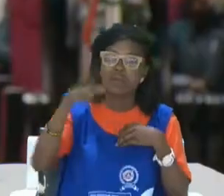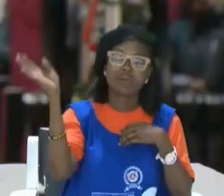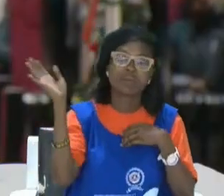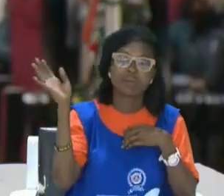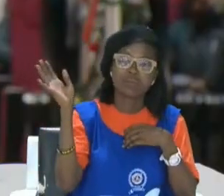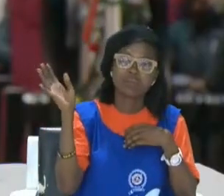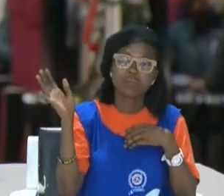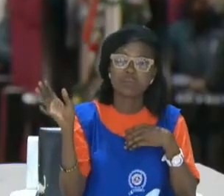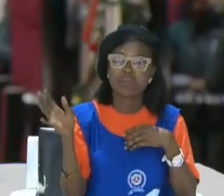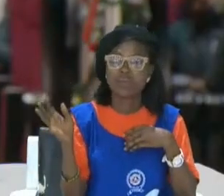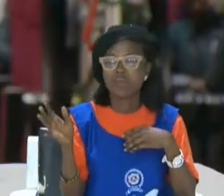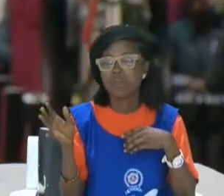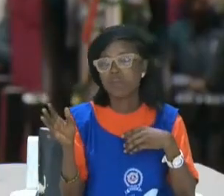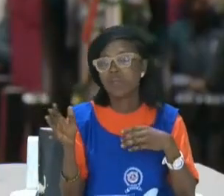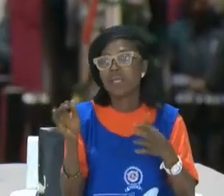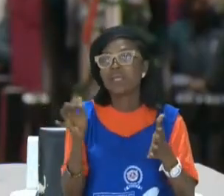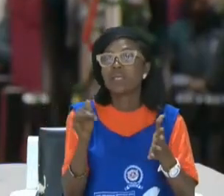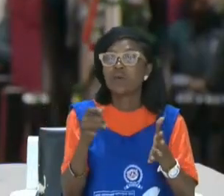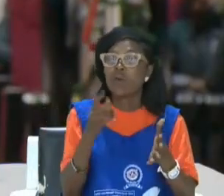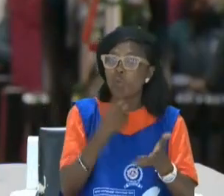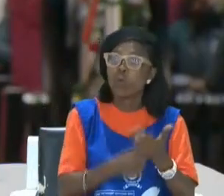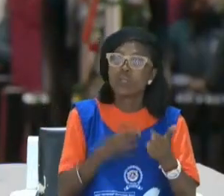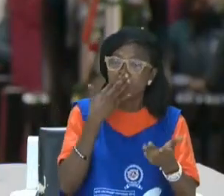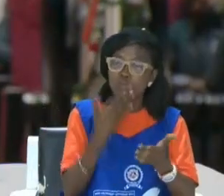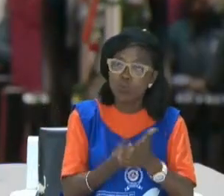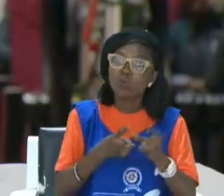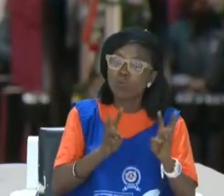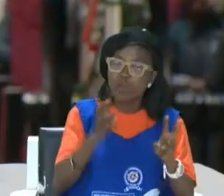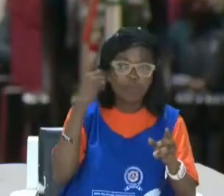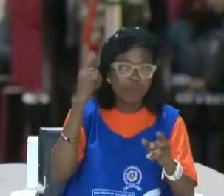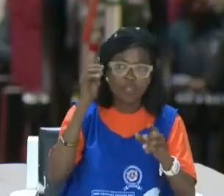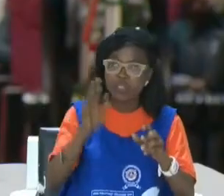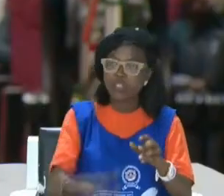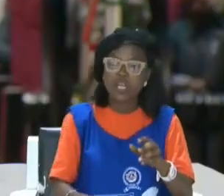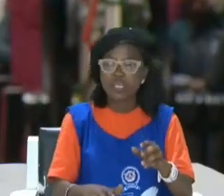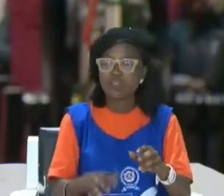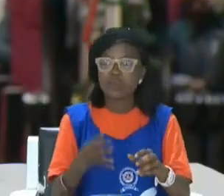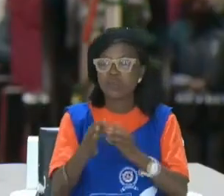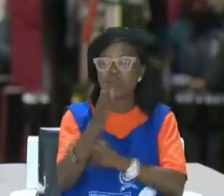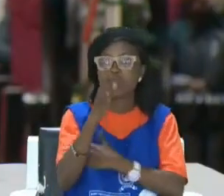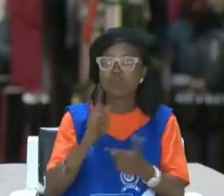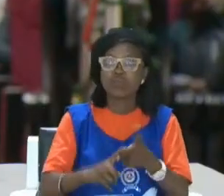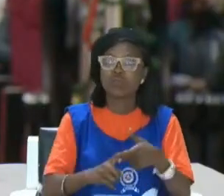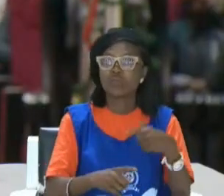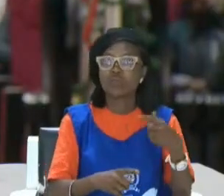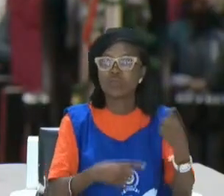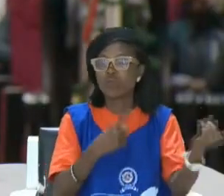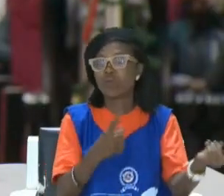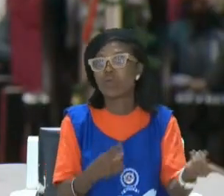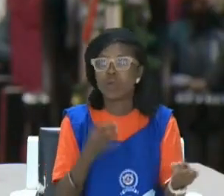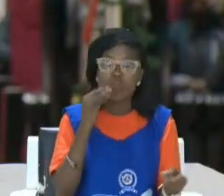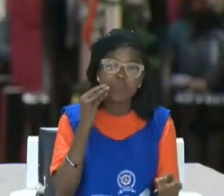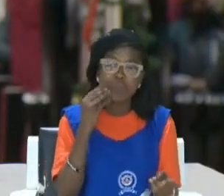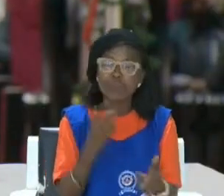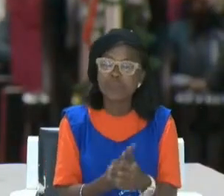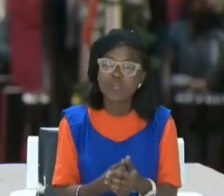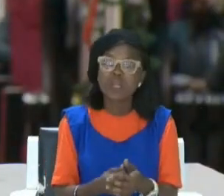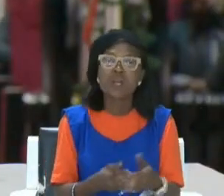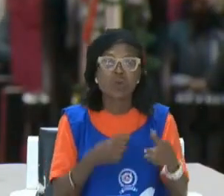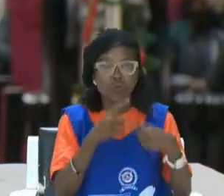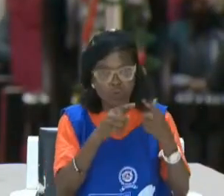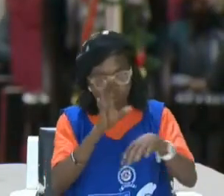That's a good way for a child of God to go. Go to church, worship God, come